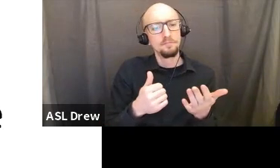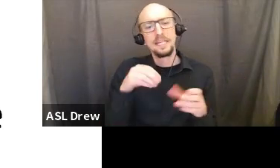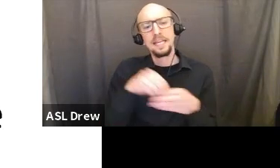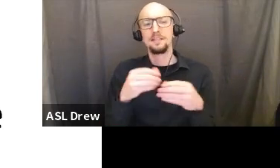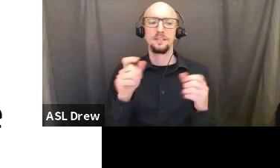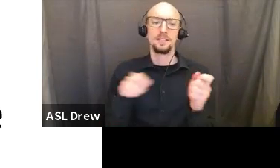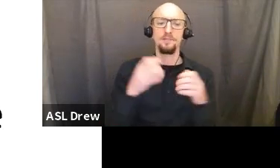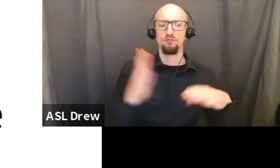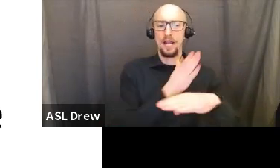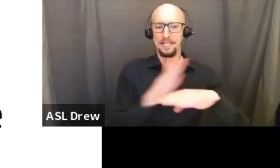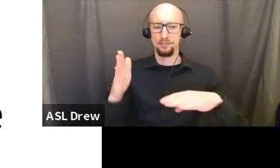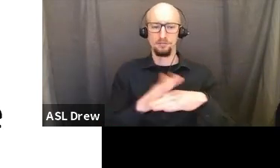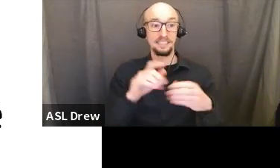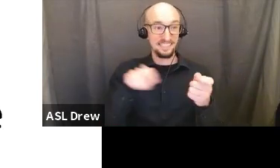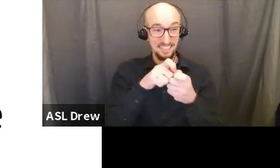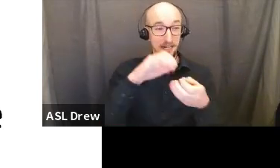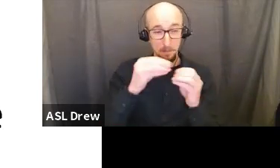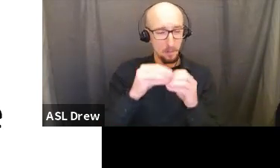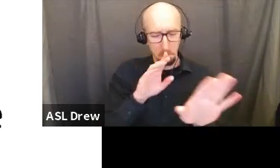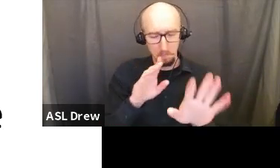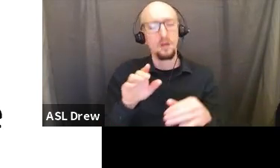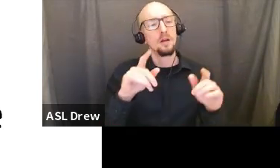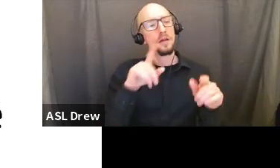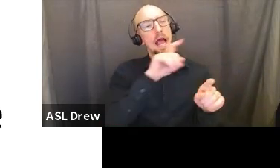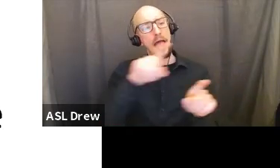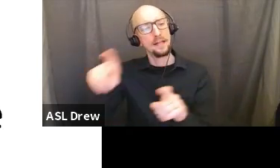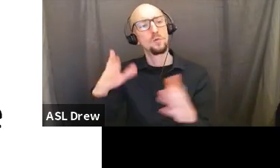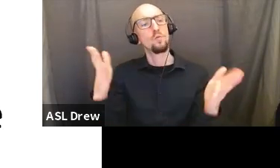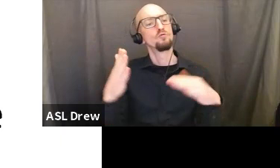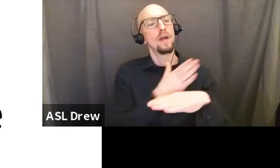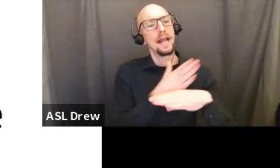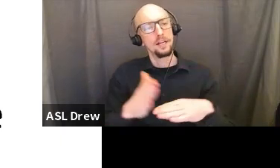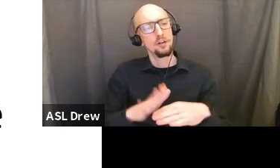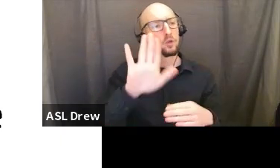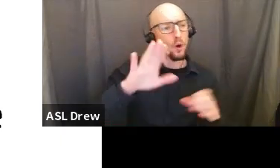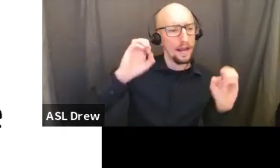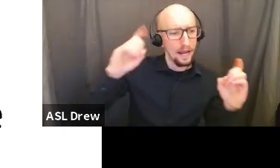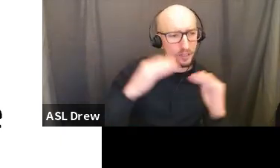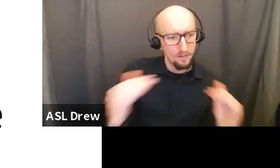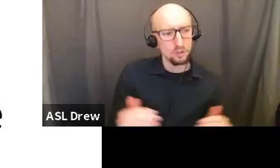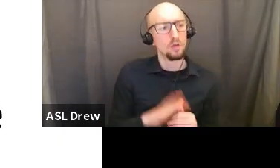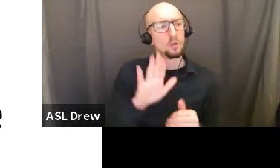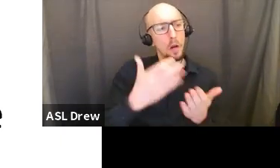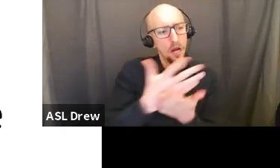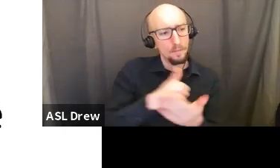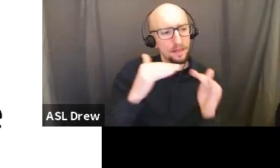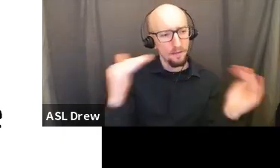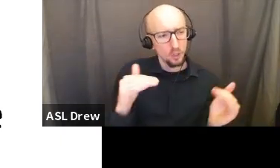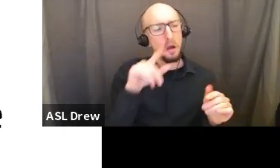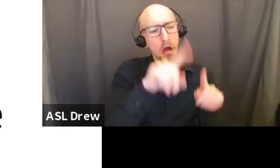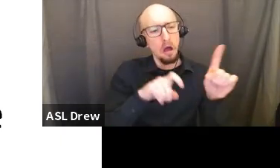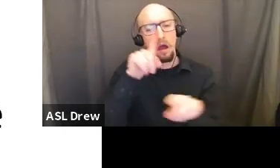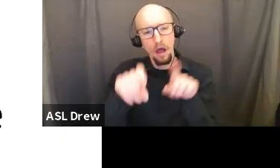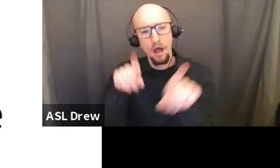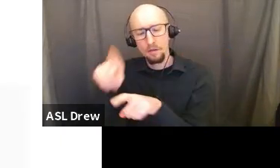their precise income, but within ranges. And so that's a supplement to the census data.